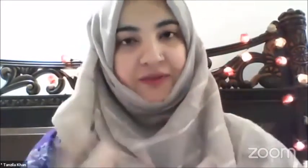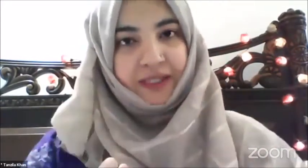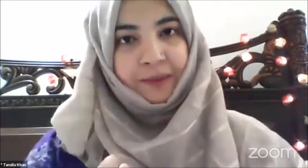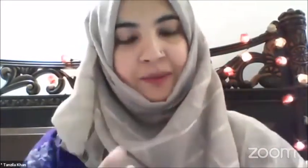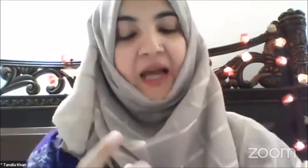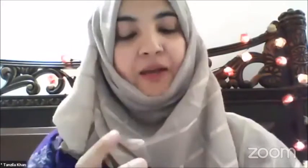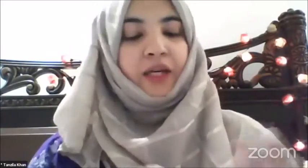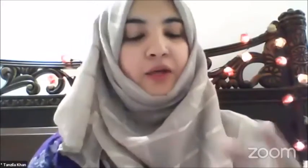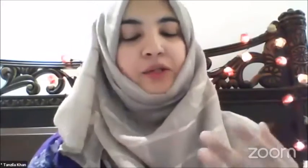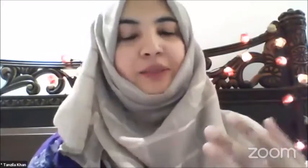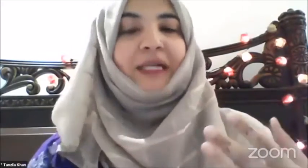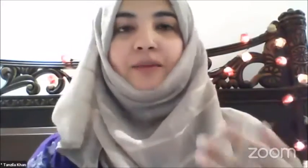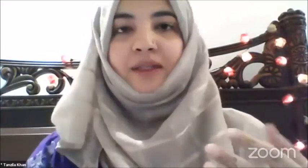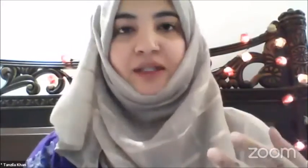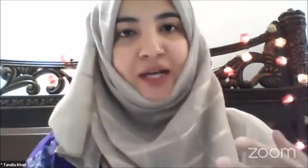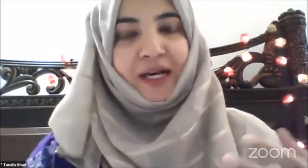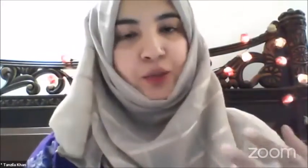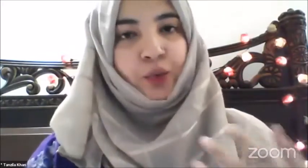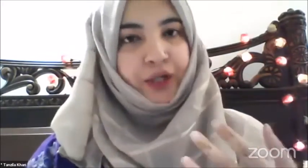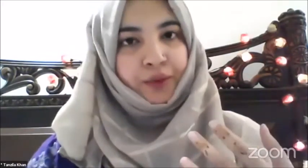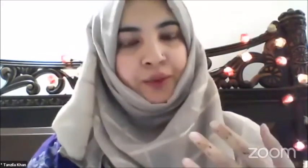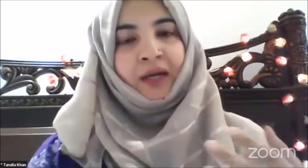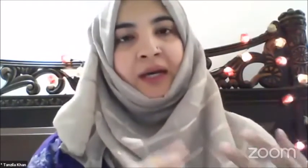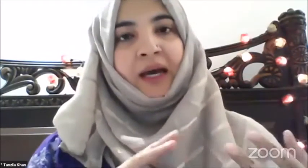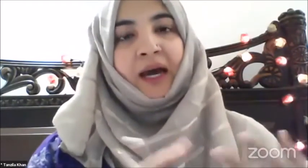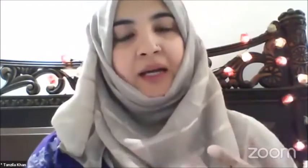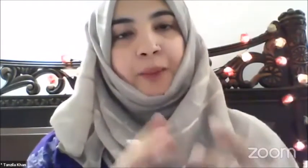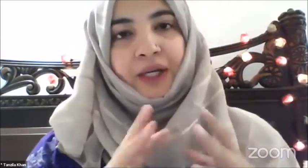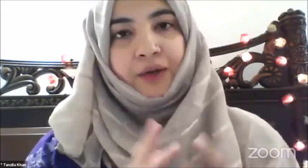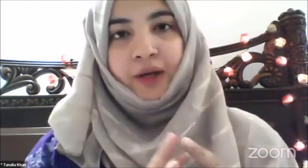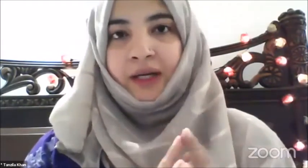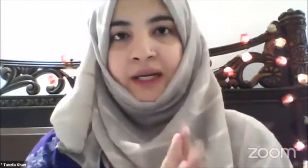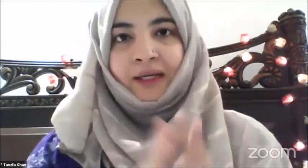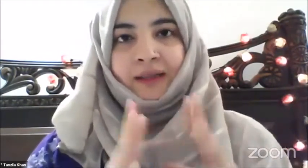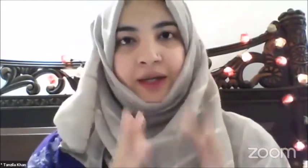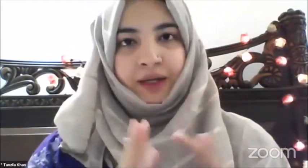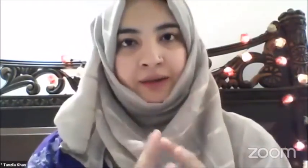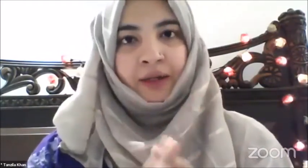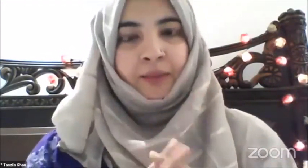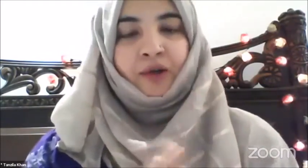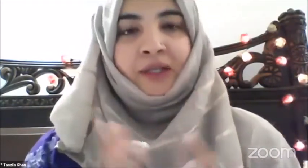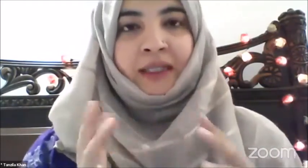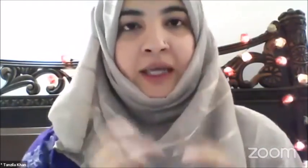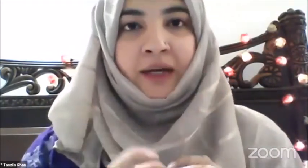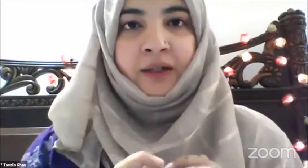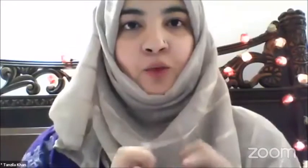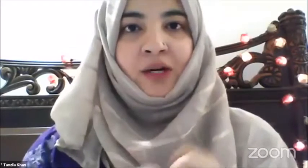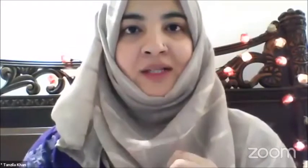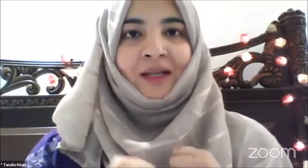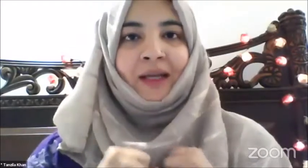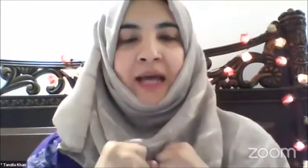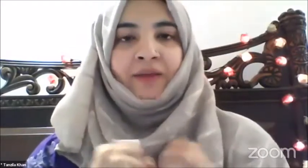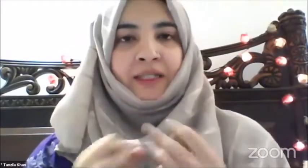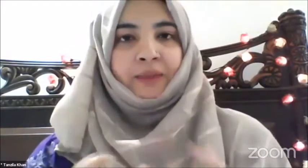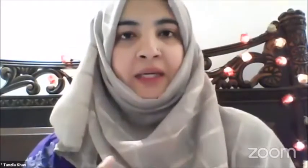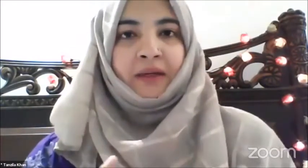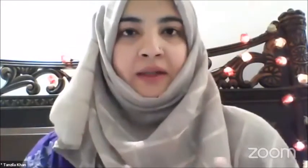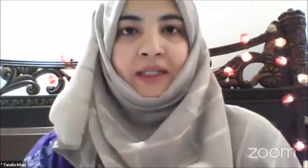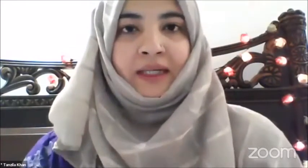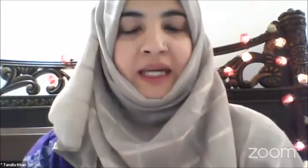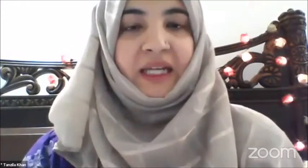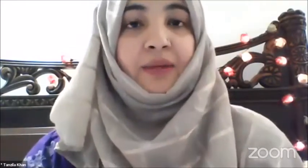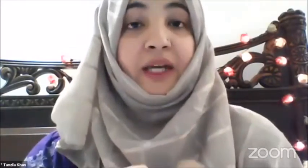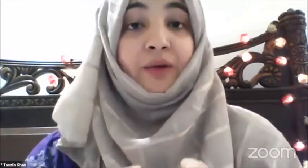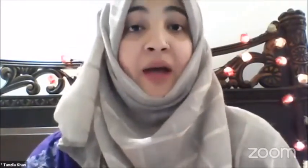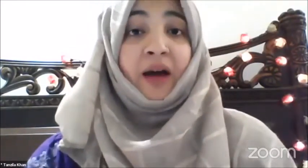through creativity and we use mediums such as video and particularly theater, because theater was a live